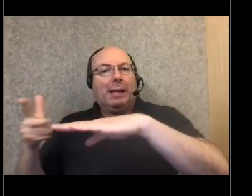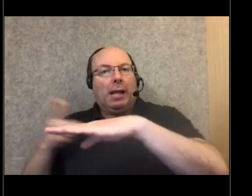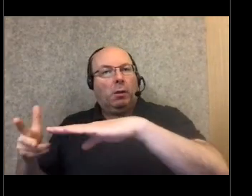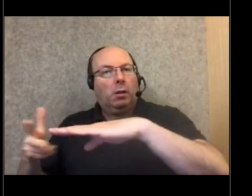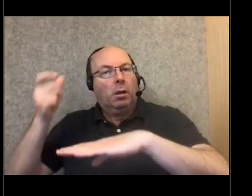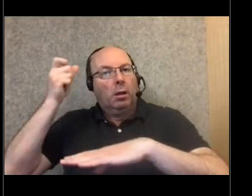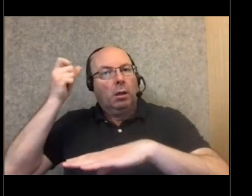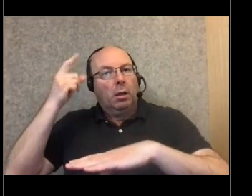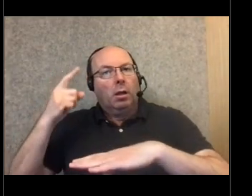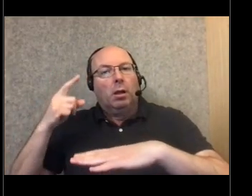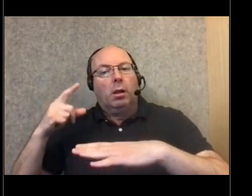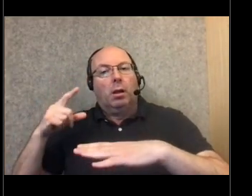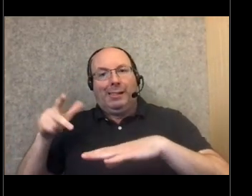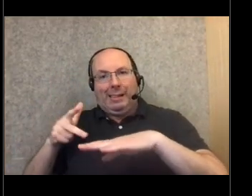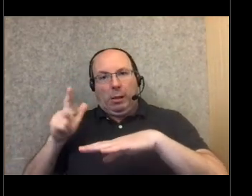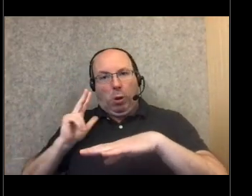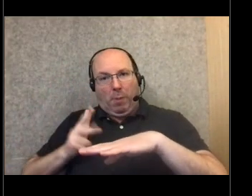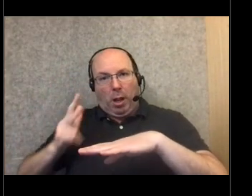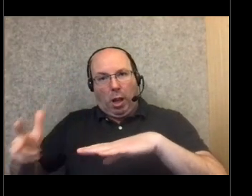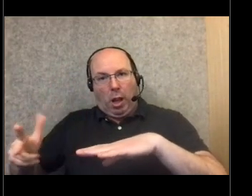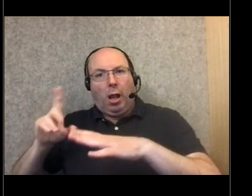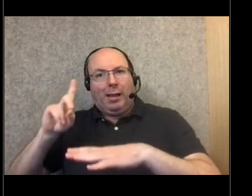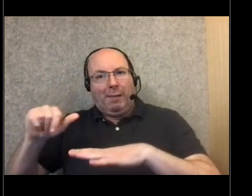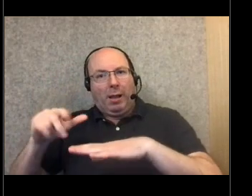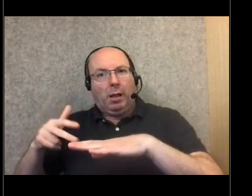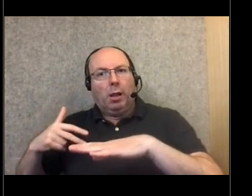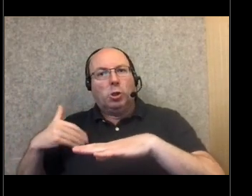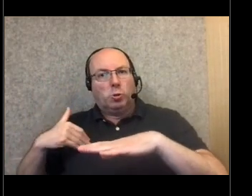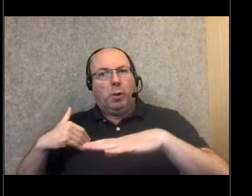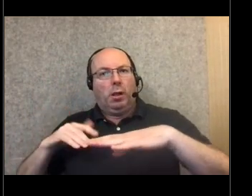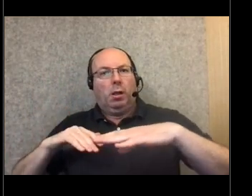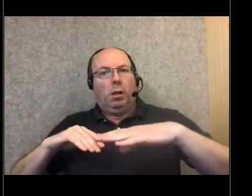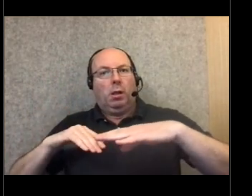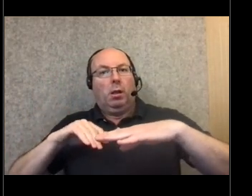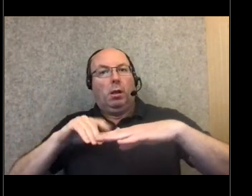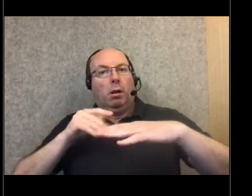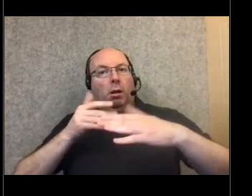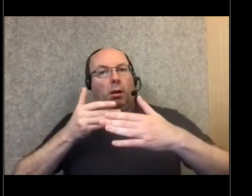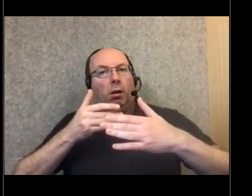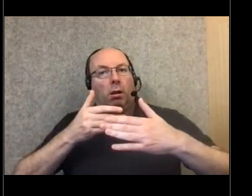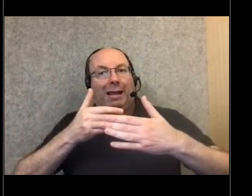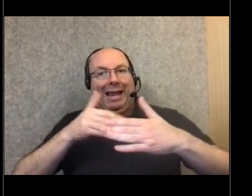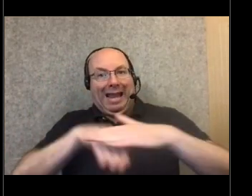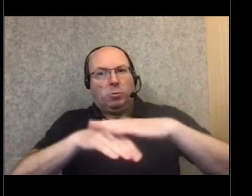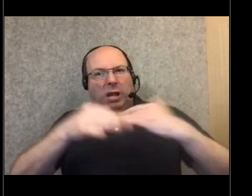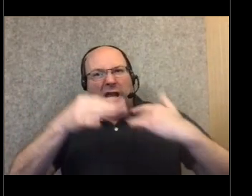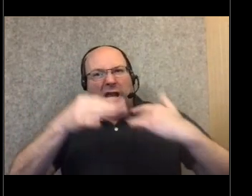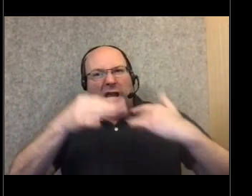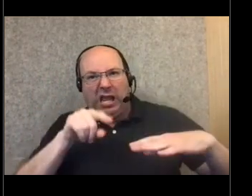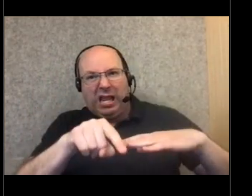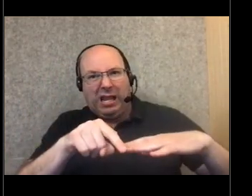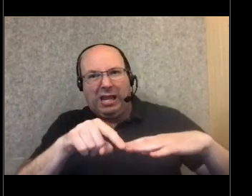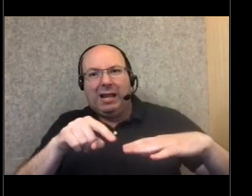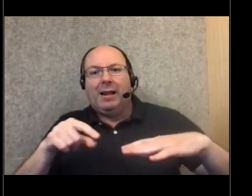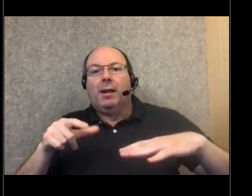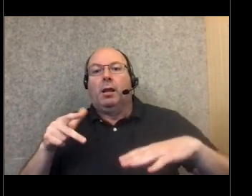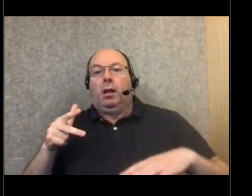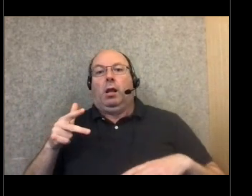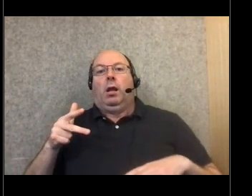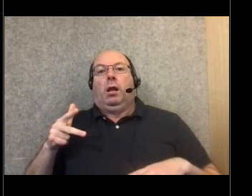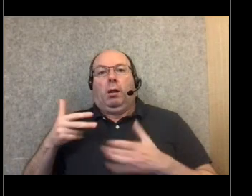close to building entrances and at levels that do not necessitate climbing steep